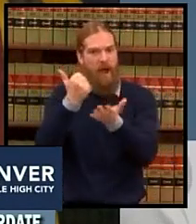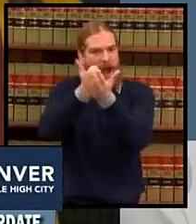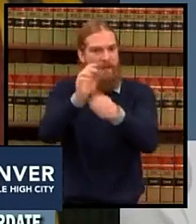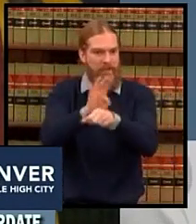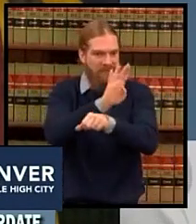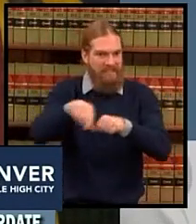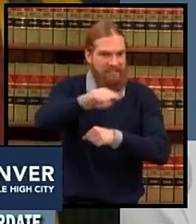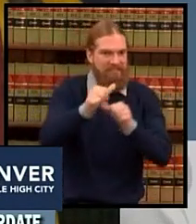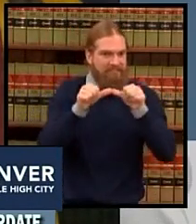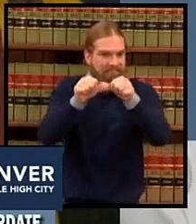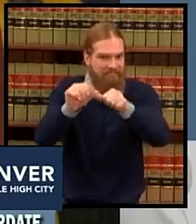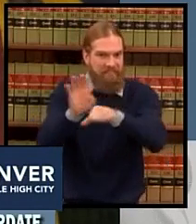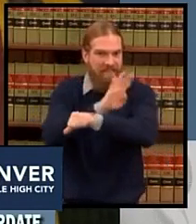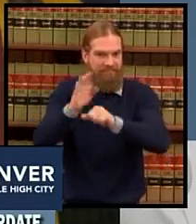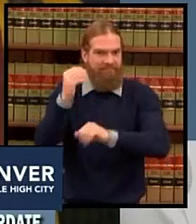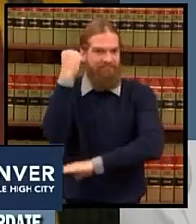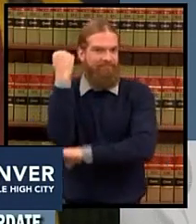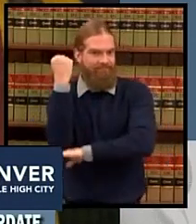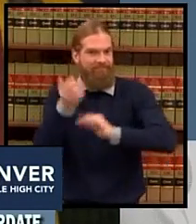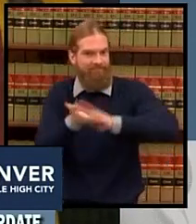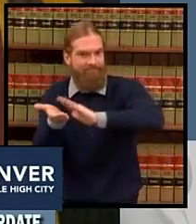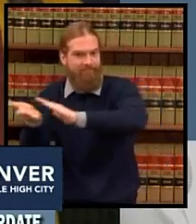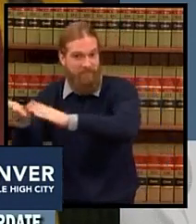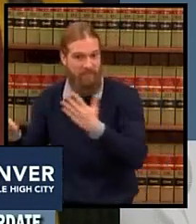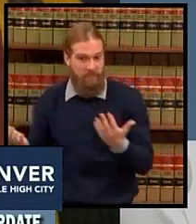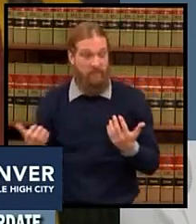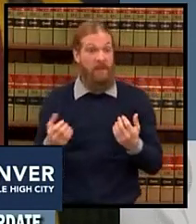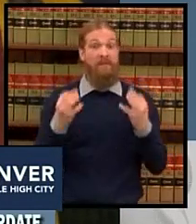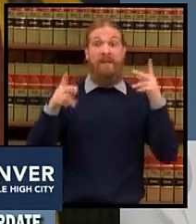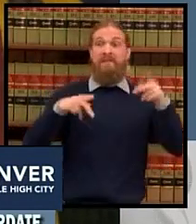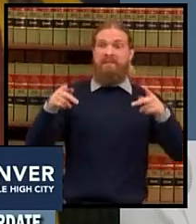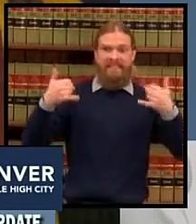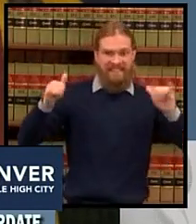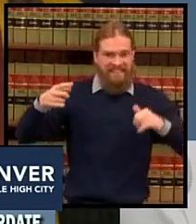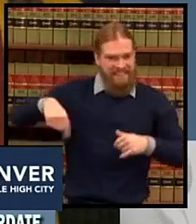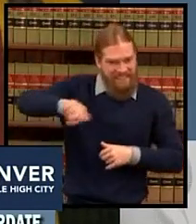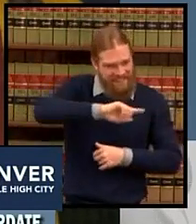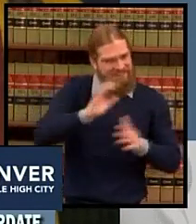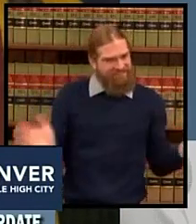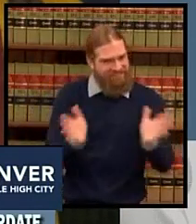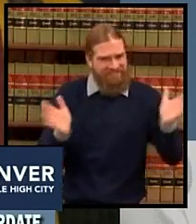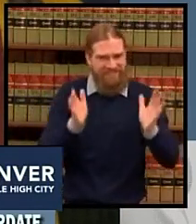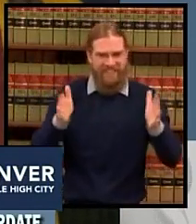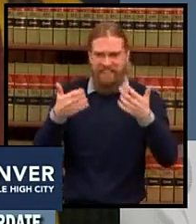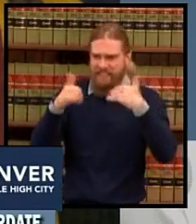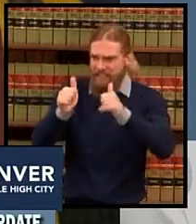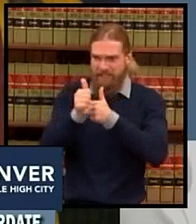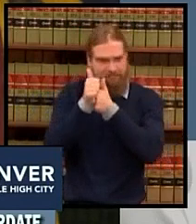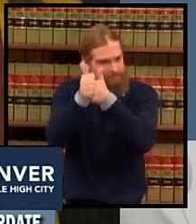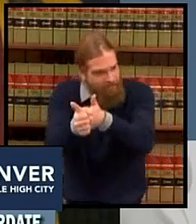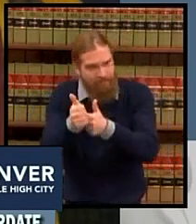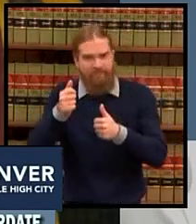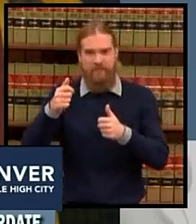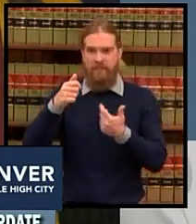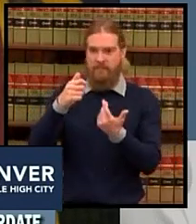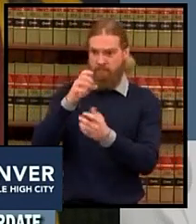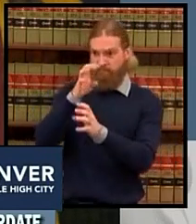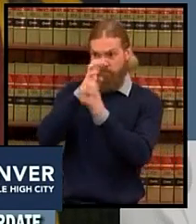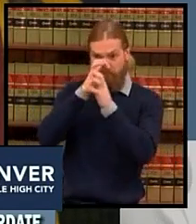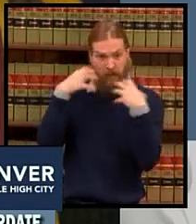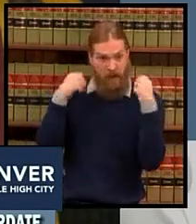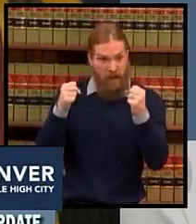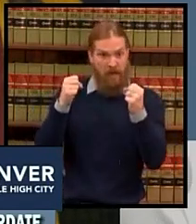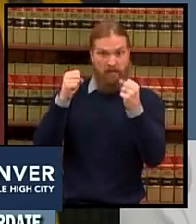to implement those additional safety measures and get certified for the program. That certification signals to the community that you